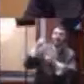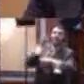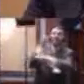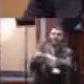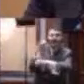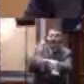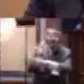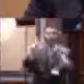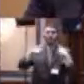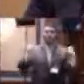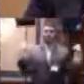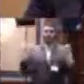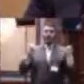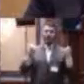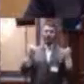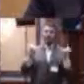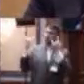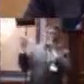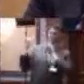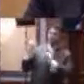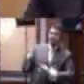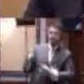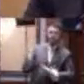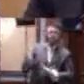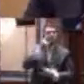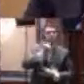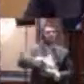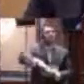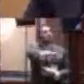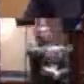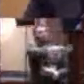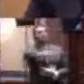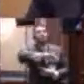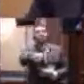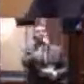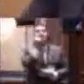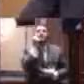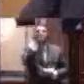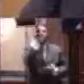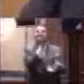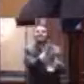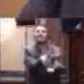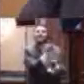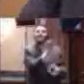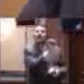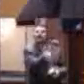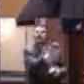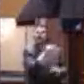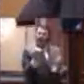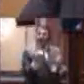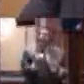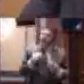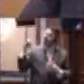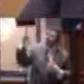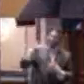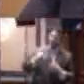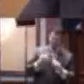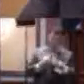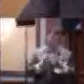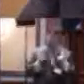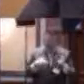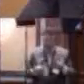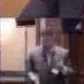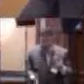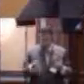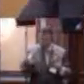impact on the lives of the ordinary citizen. And I think we also should differentiate between refugees in general